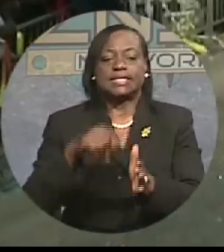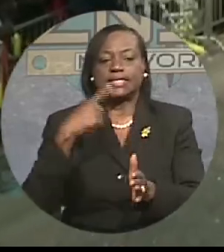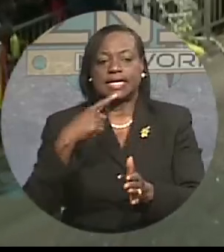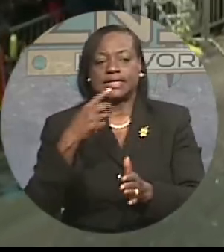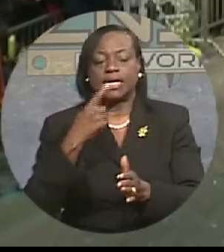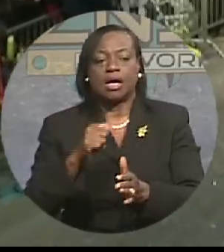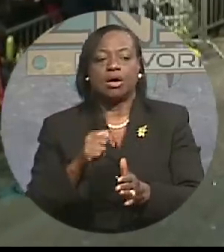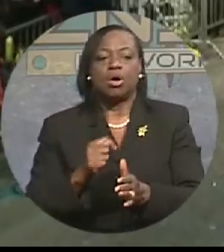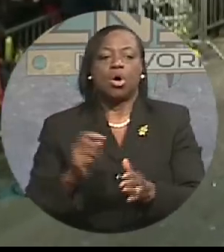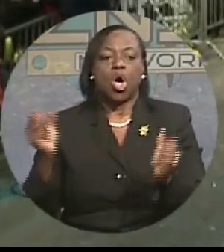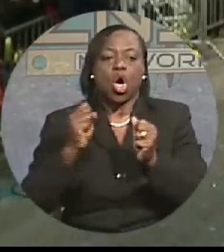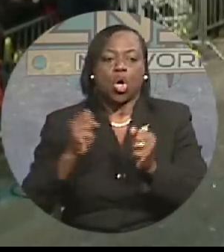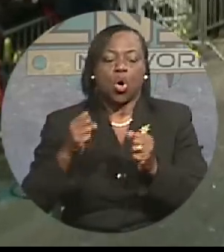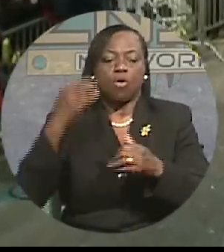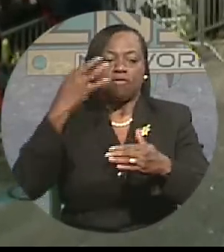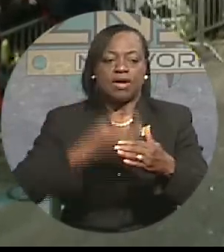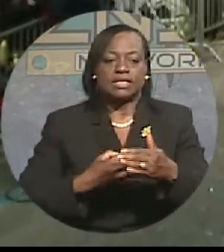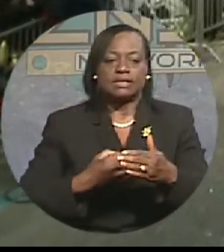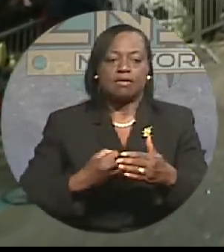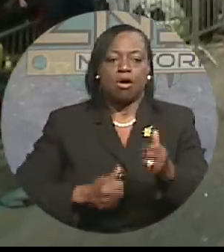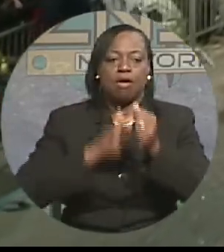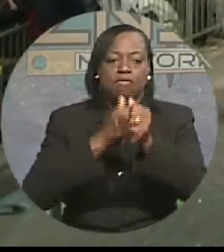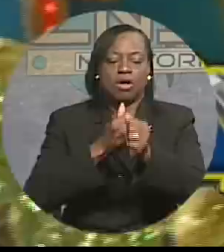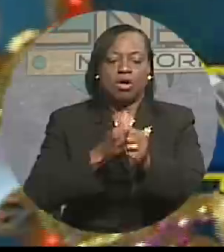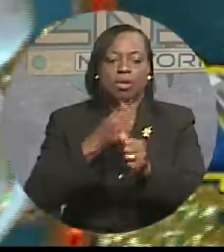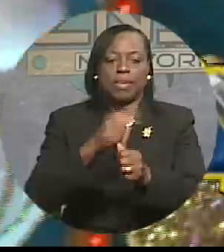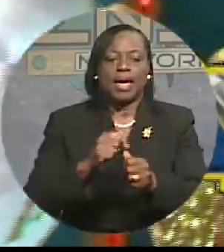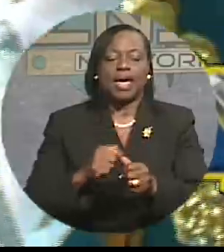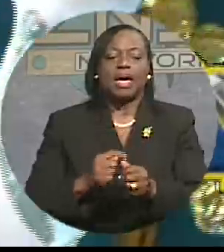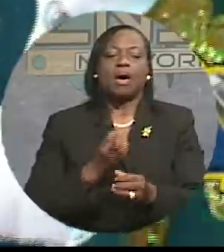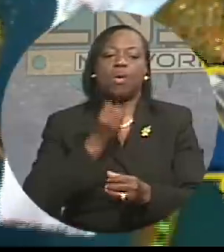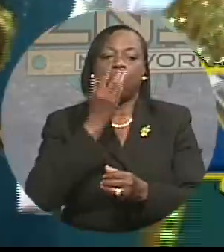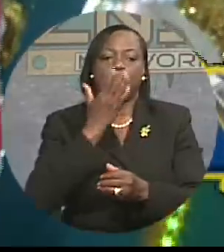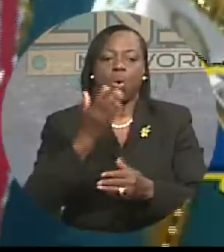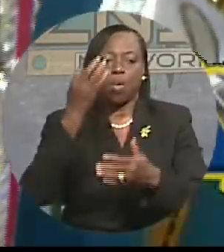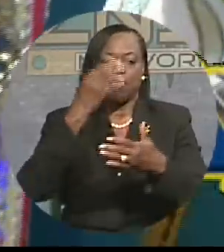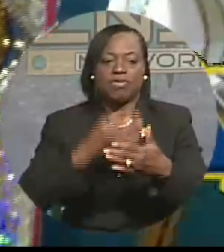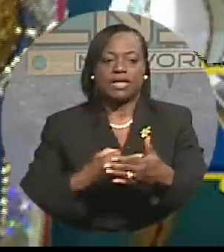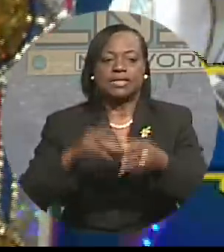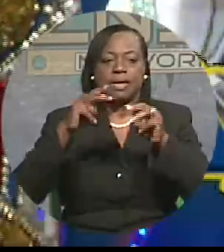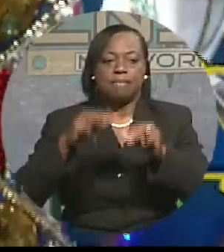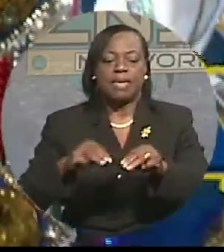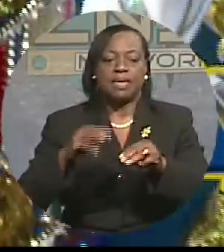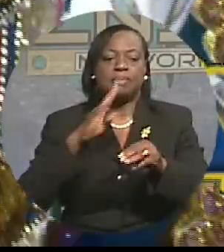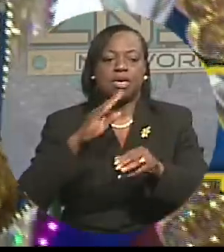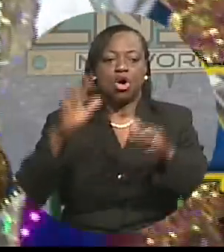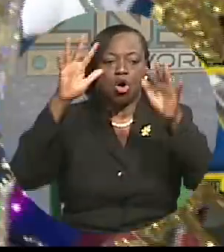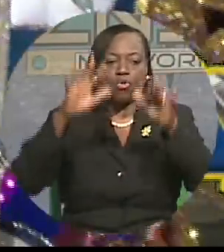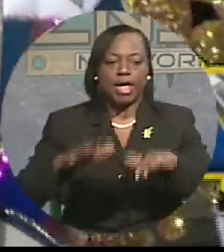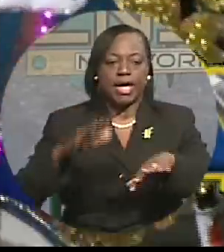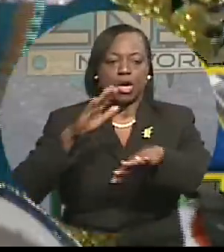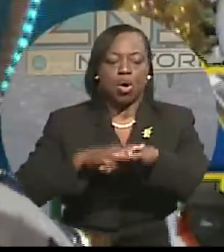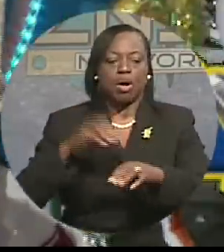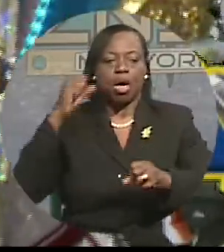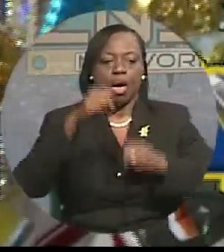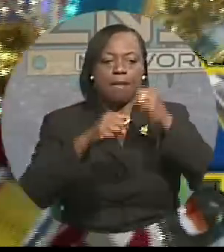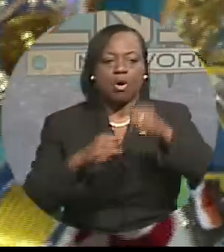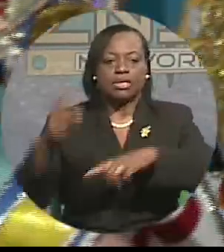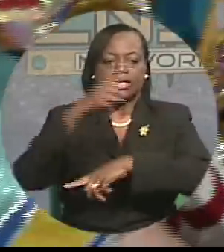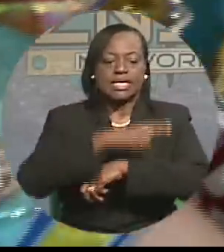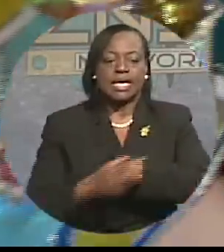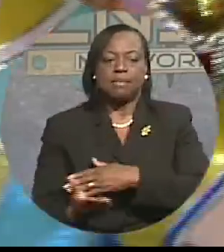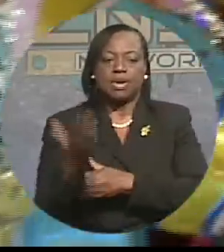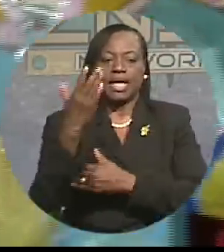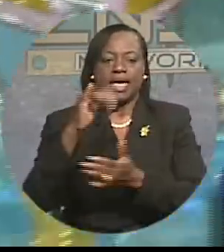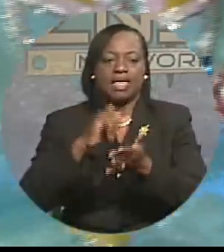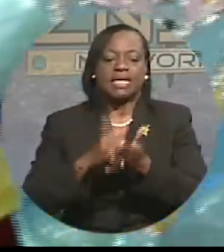a warm frontal system on Christmas Day could mean rain on Boxing Day morning. Well, this indeed is bad news for